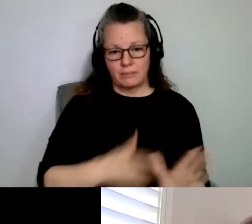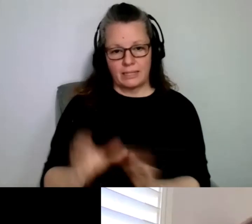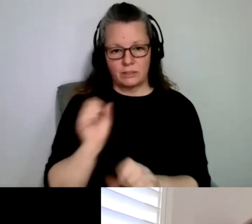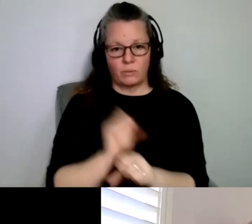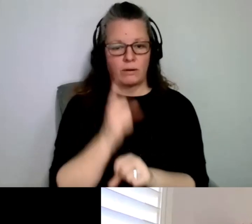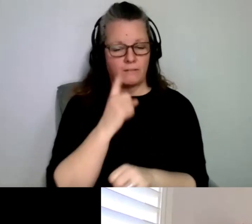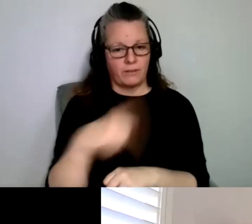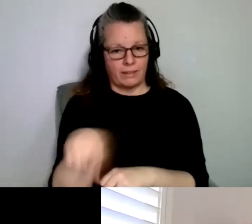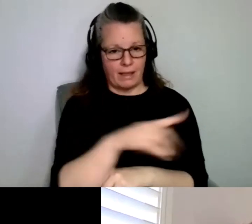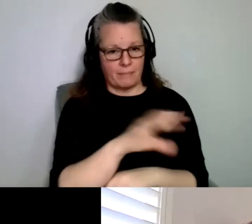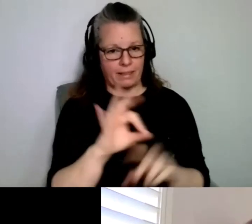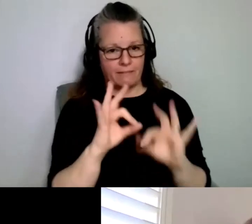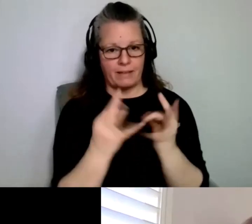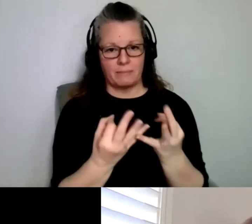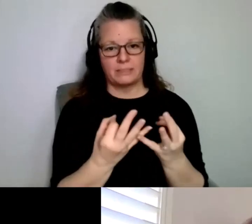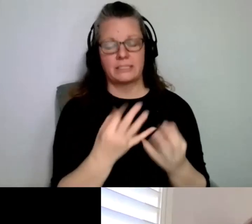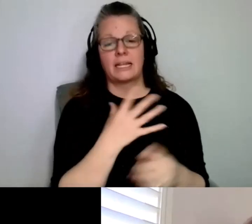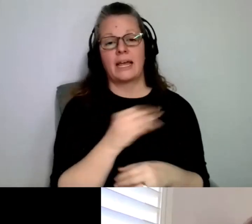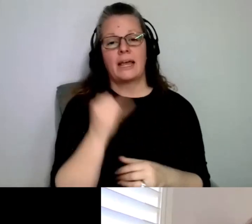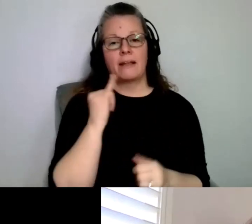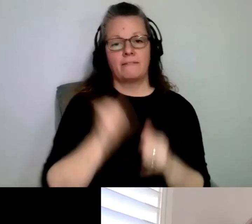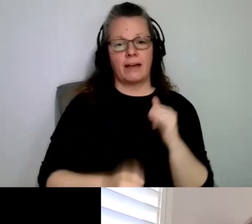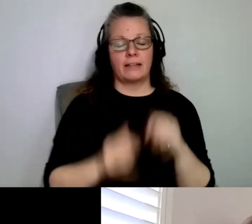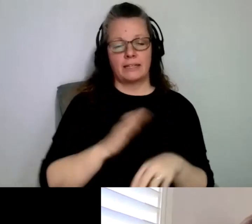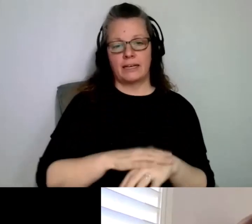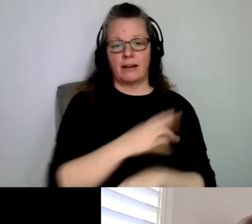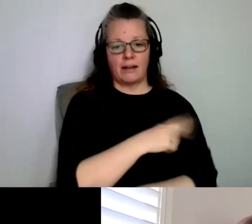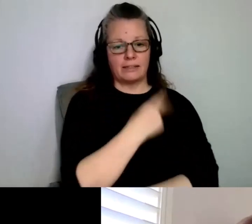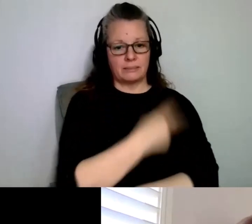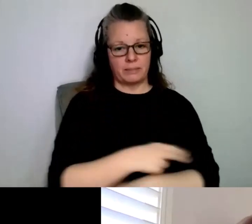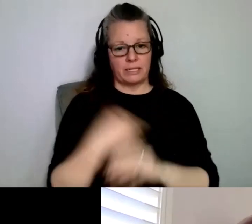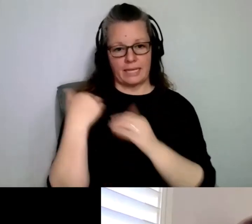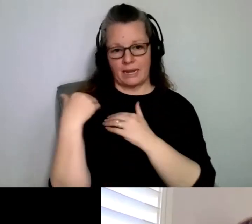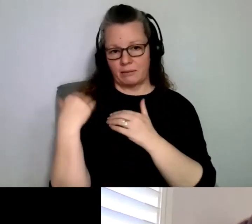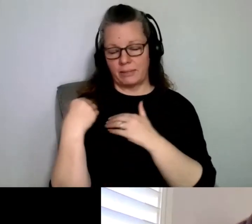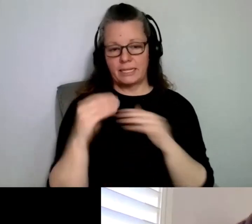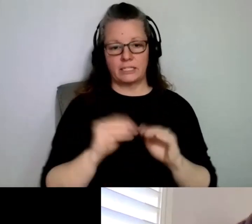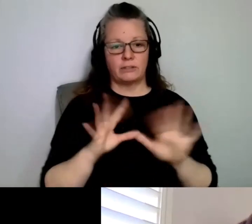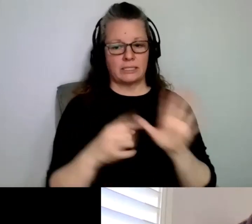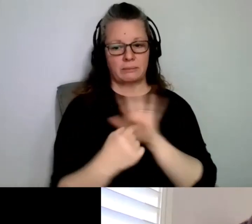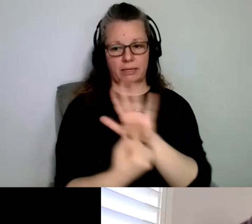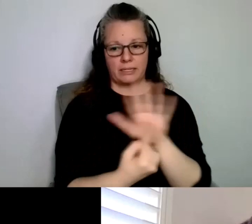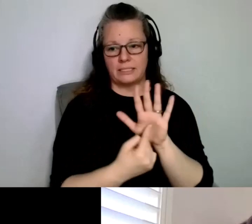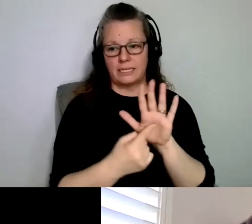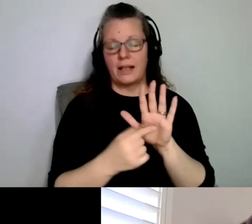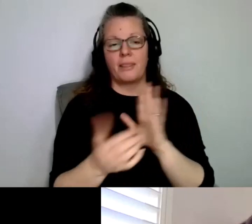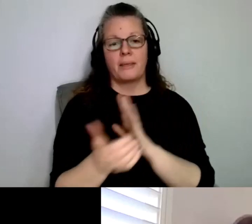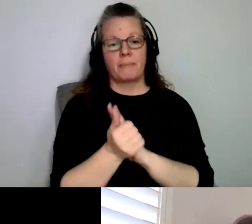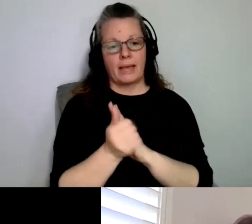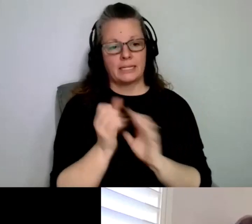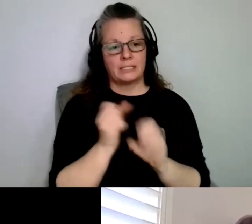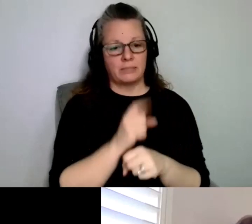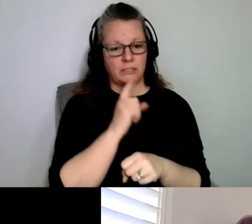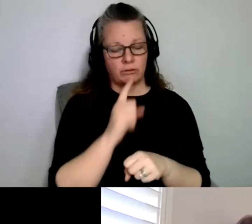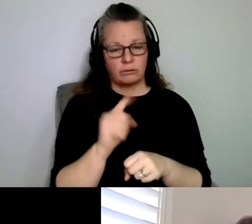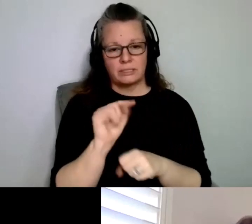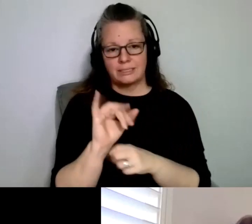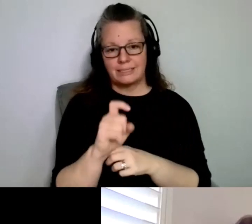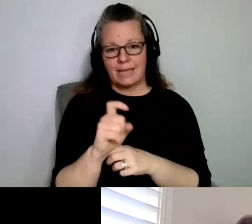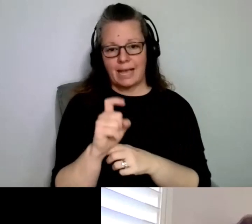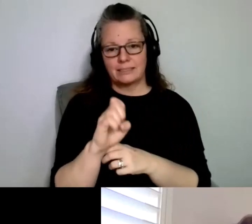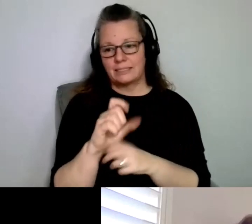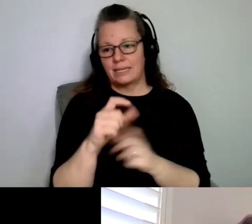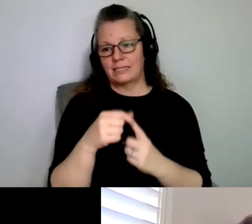families. And finally, on hospital accountability and transparency, the package seeks to ensure tax-exempt